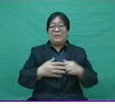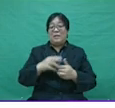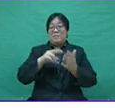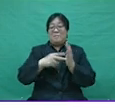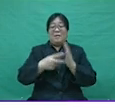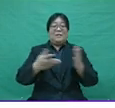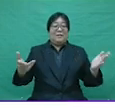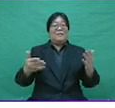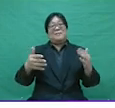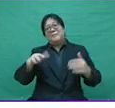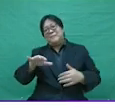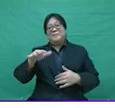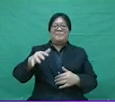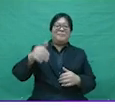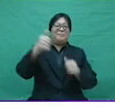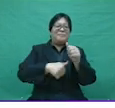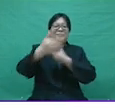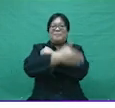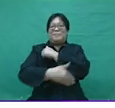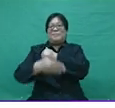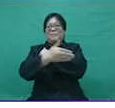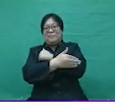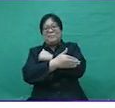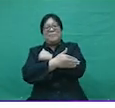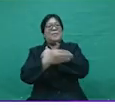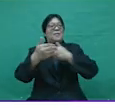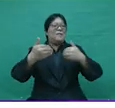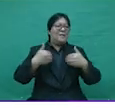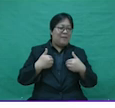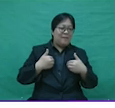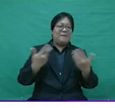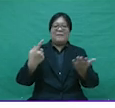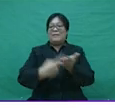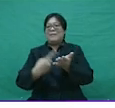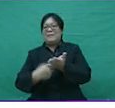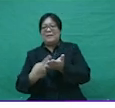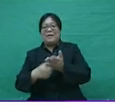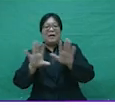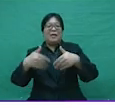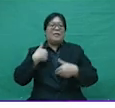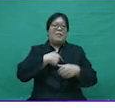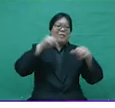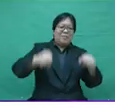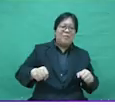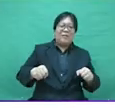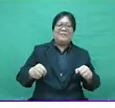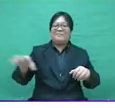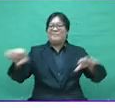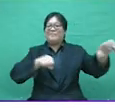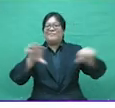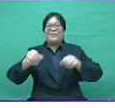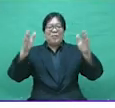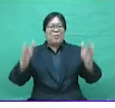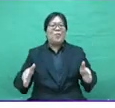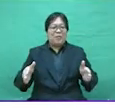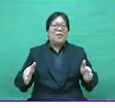means that in more or less every country, we have discussed how we can get the people